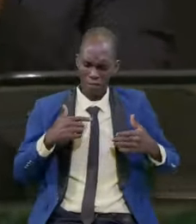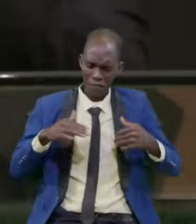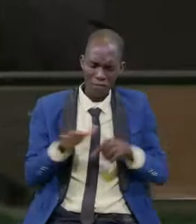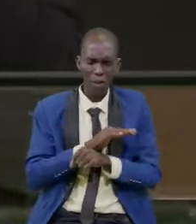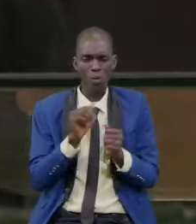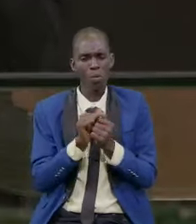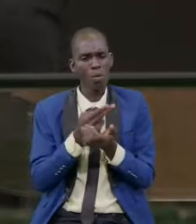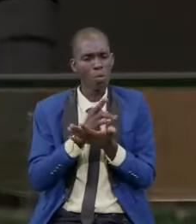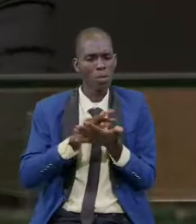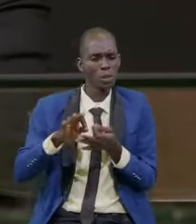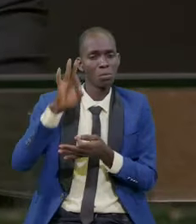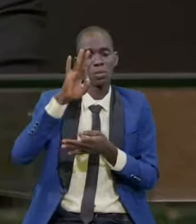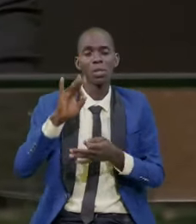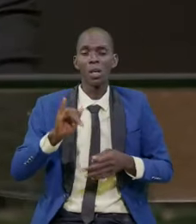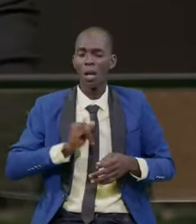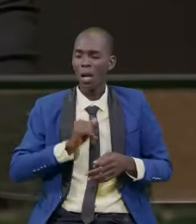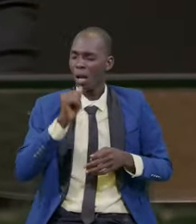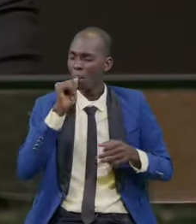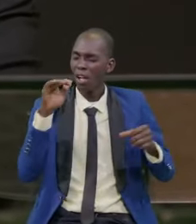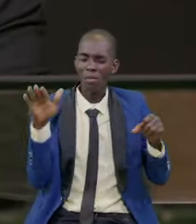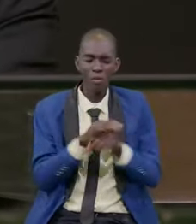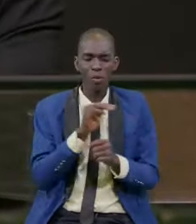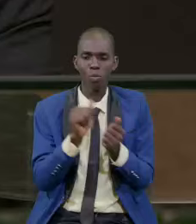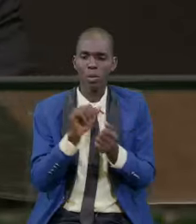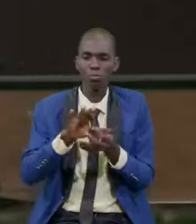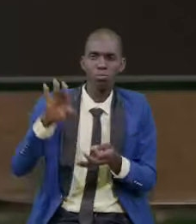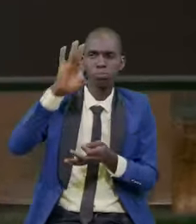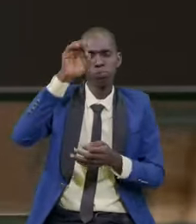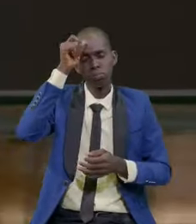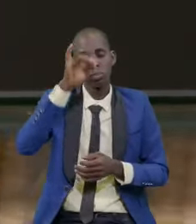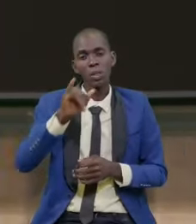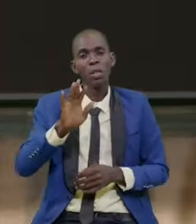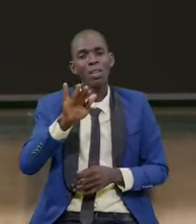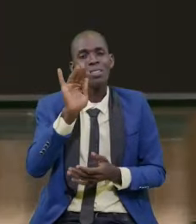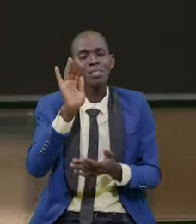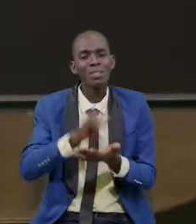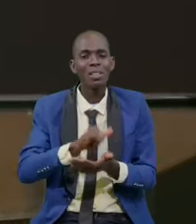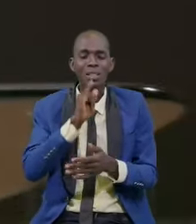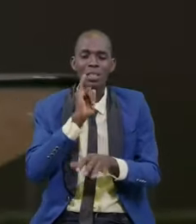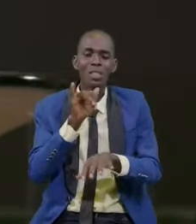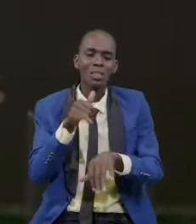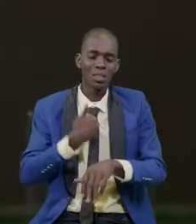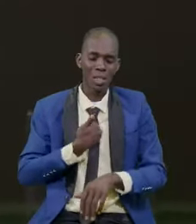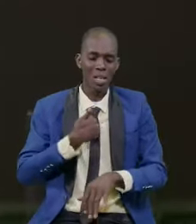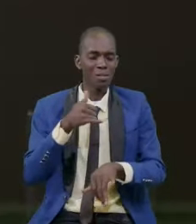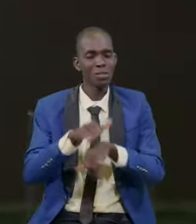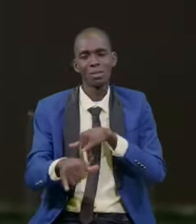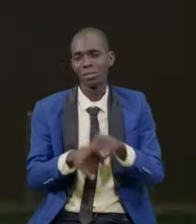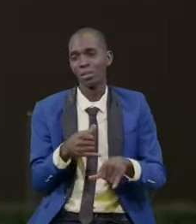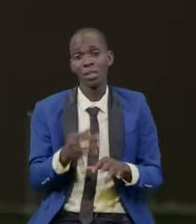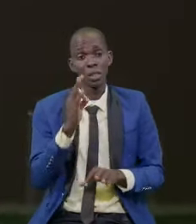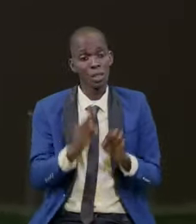I am high spiritually. A self-deception. If anyone does not